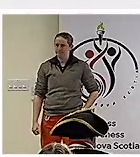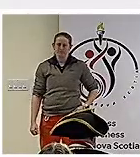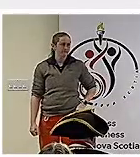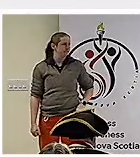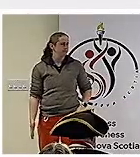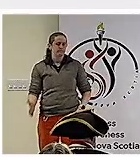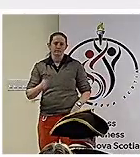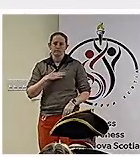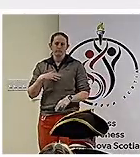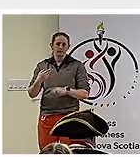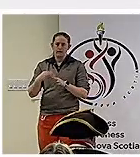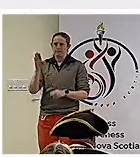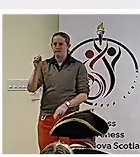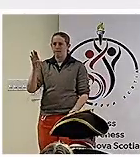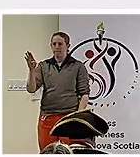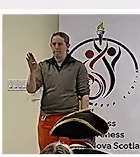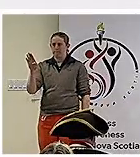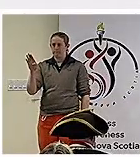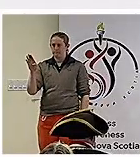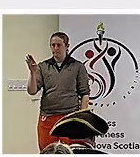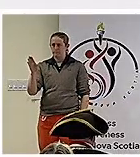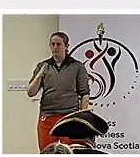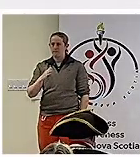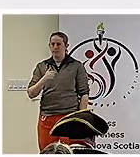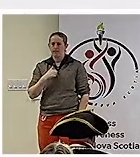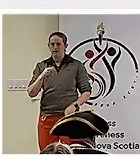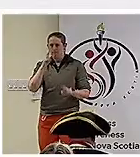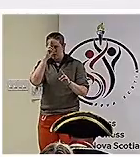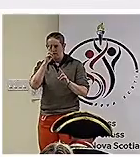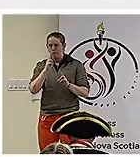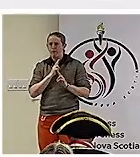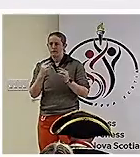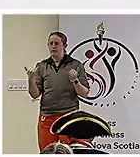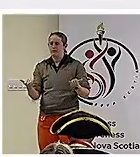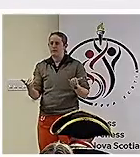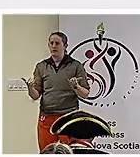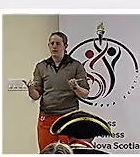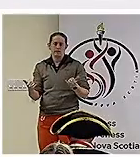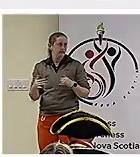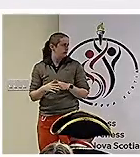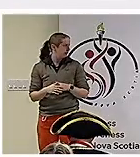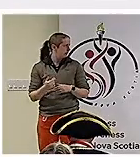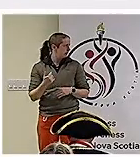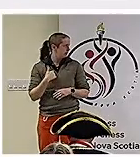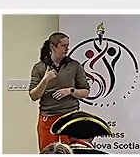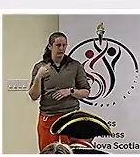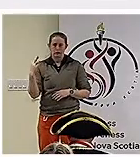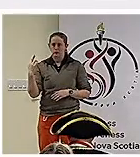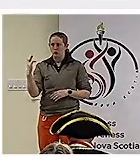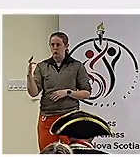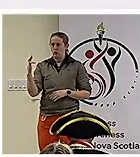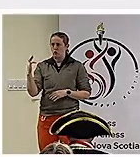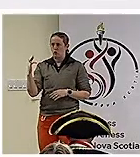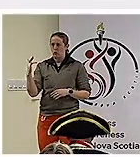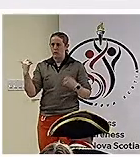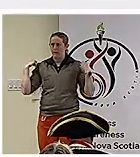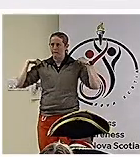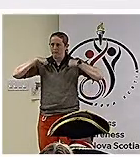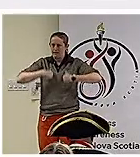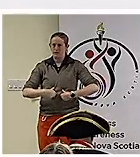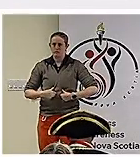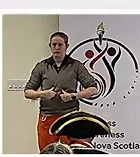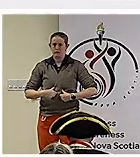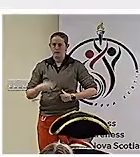My name's Bob, and it's my honor to be here today. I'm wearing a gray blazer and a blue shirt,